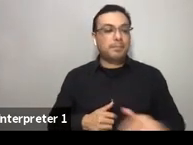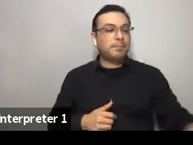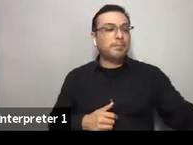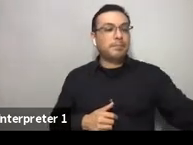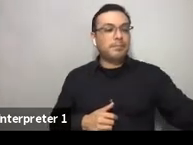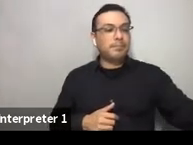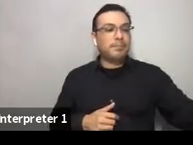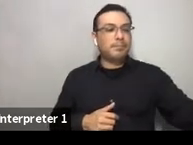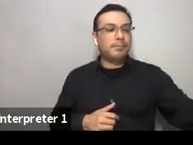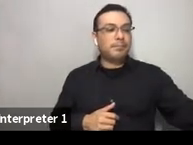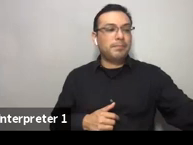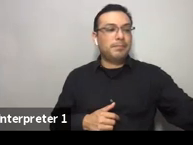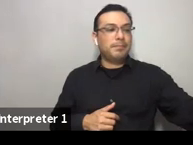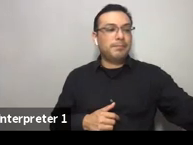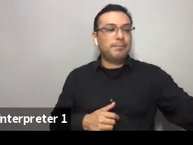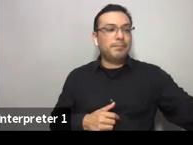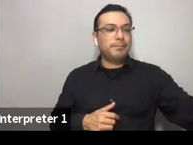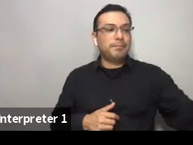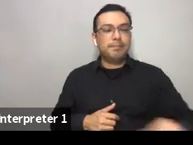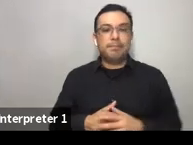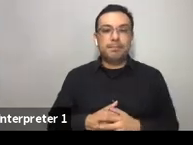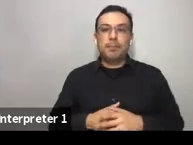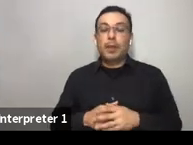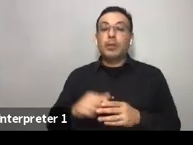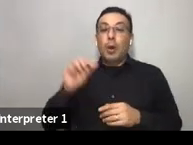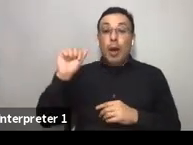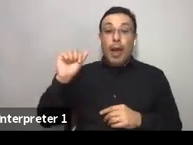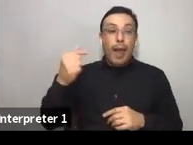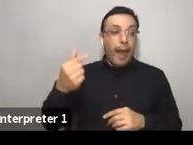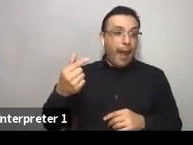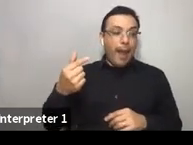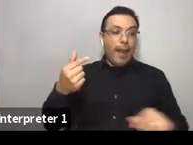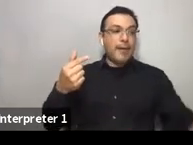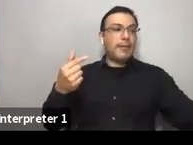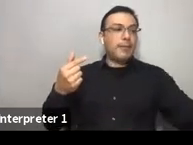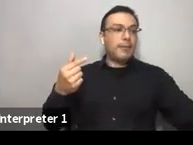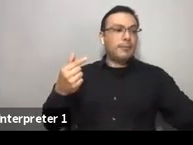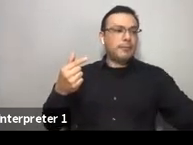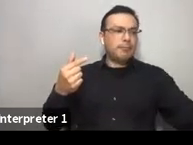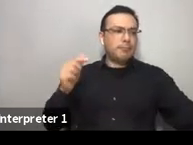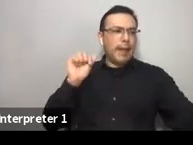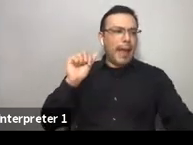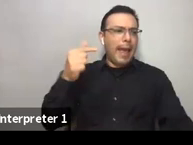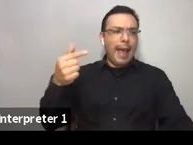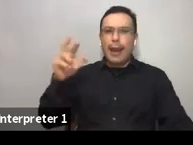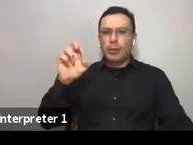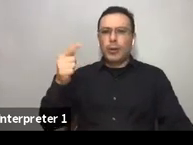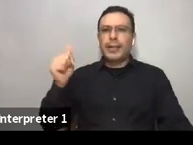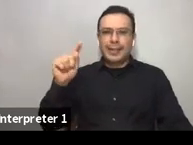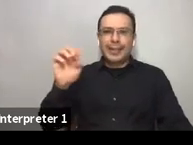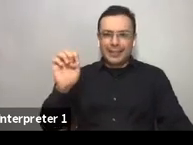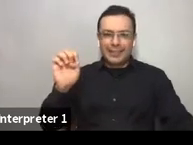So when we're talking about data or aggregate data, this slide, I want to make sure kind of everyone understands the difference